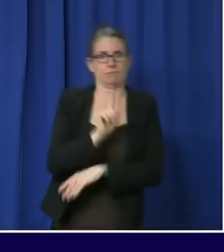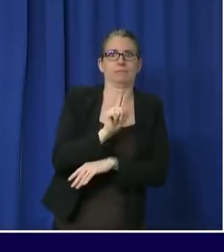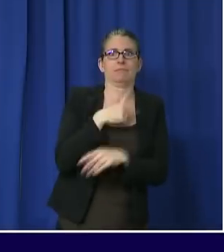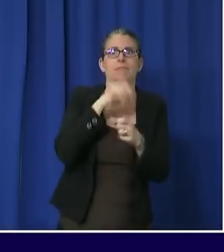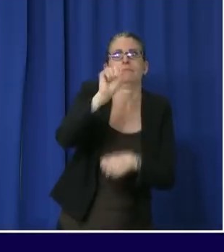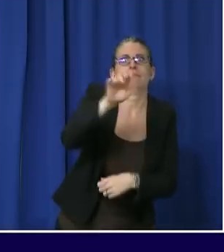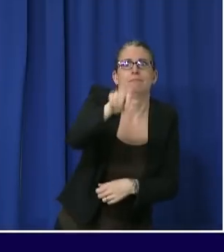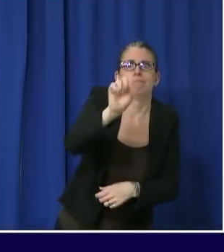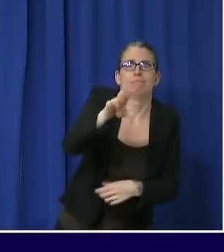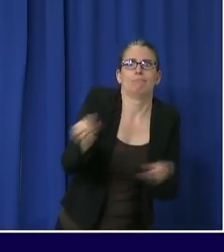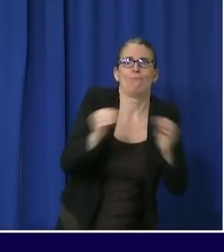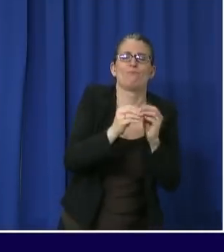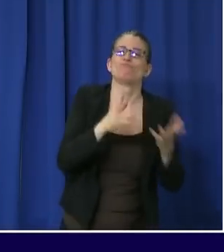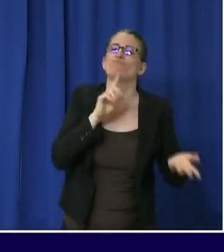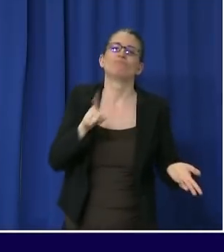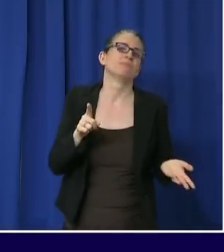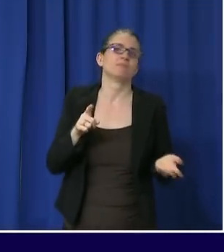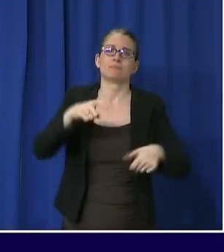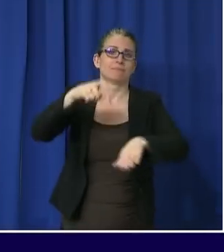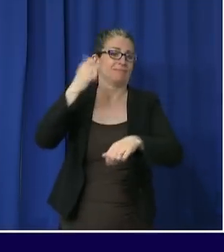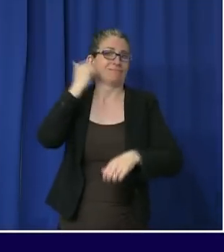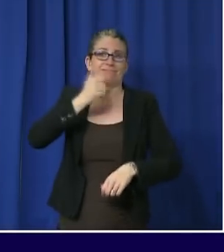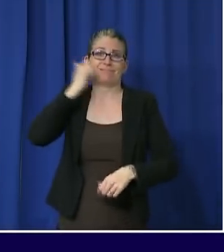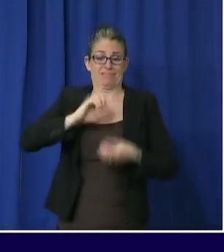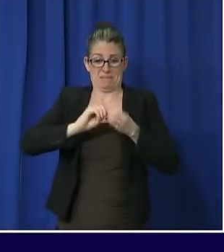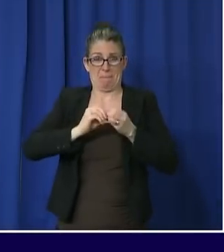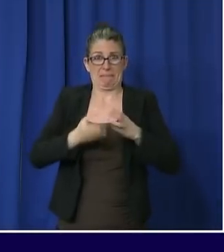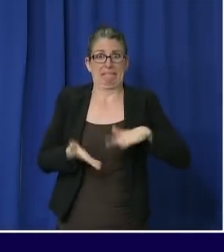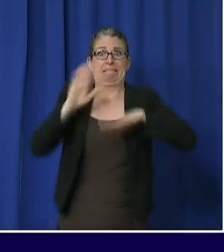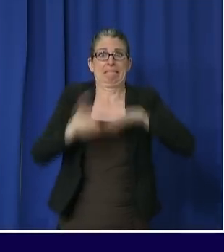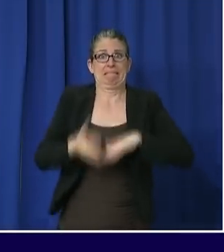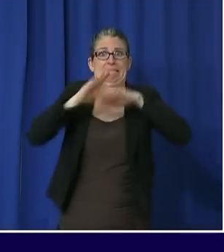at day-to-day variations. We try to take that 7-day look.